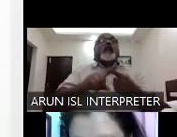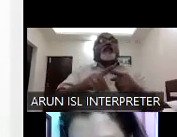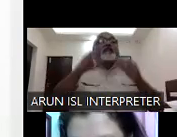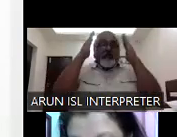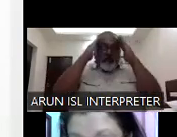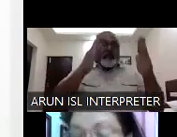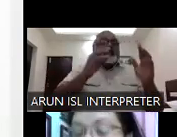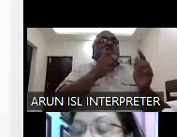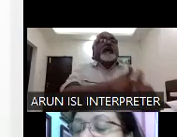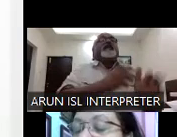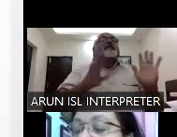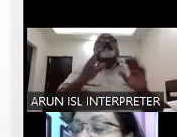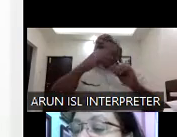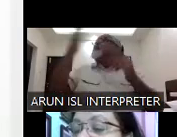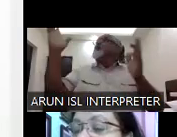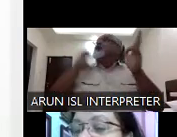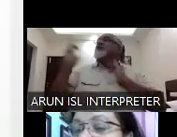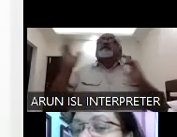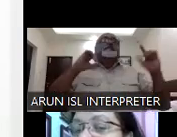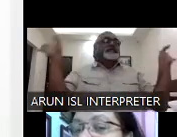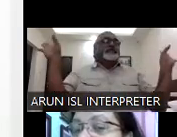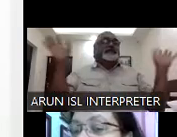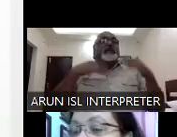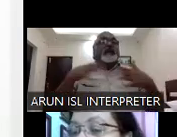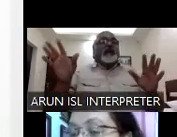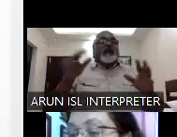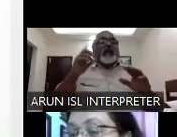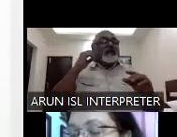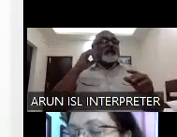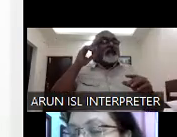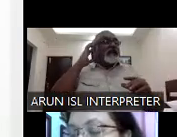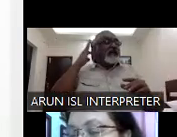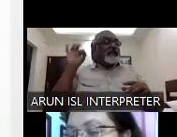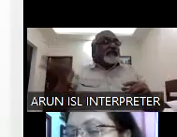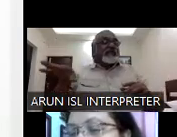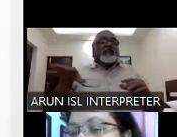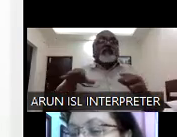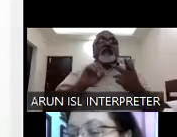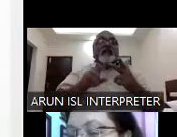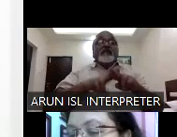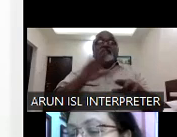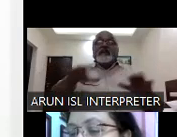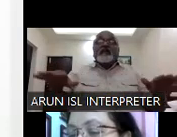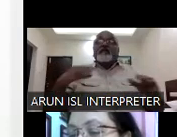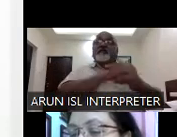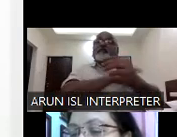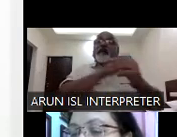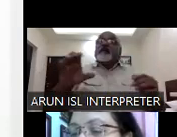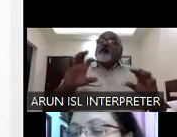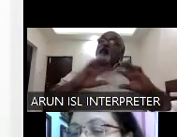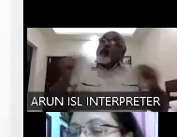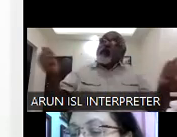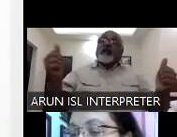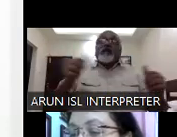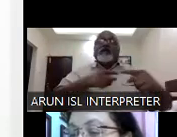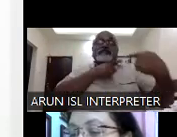them anything. So the point I'm making over here is, if the kids can be so empowered today and argue